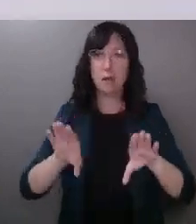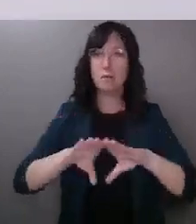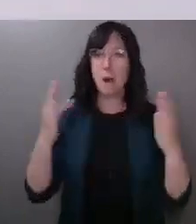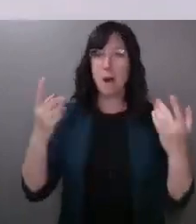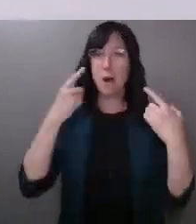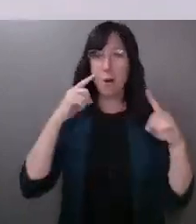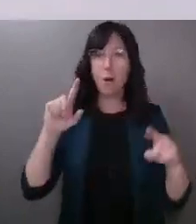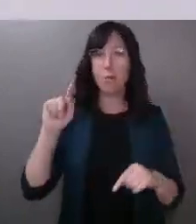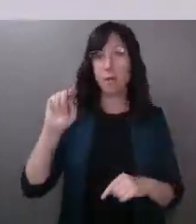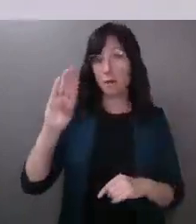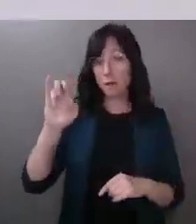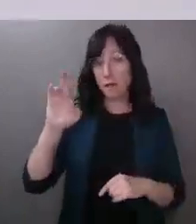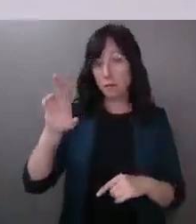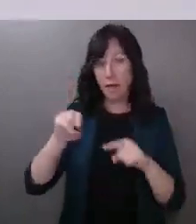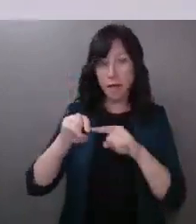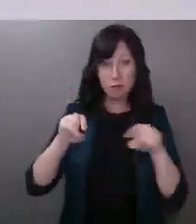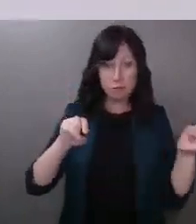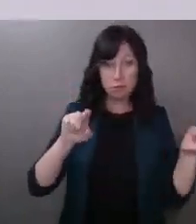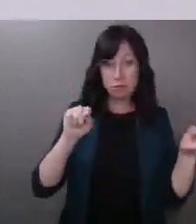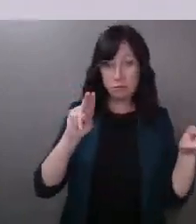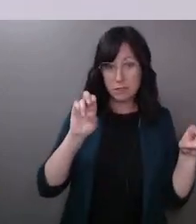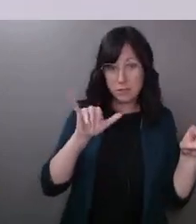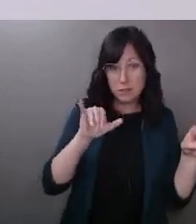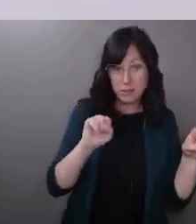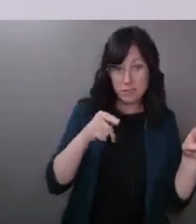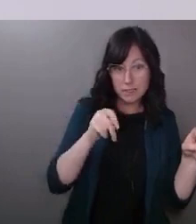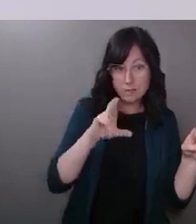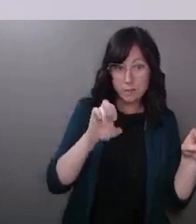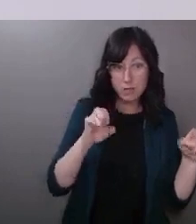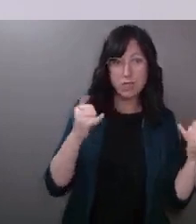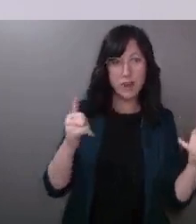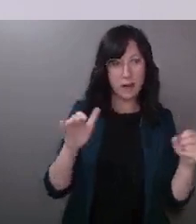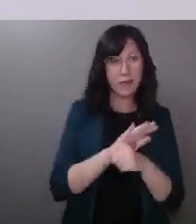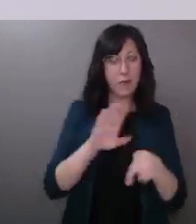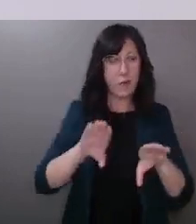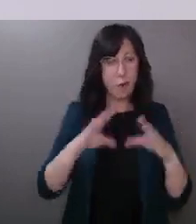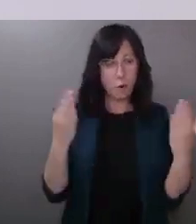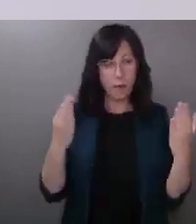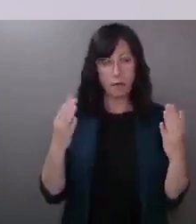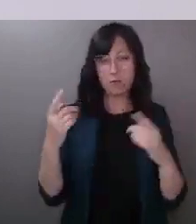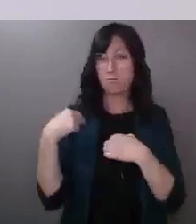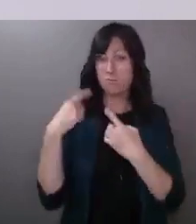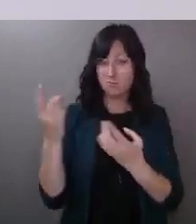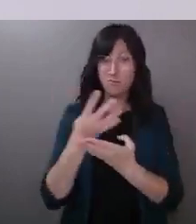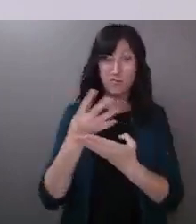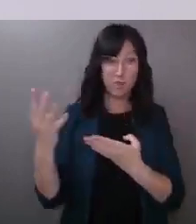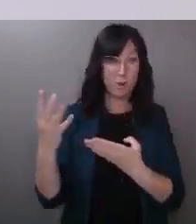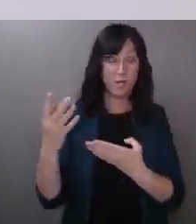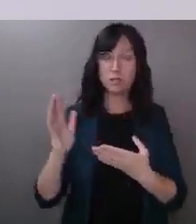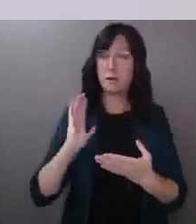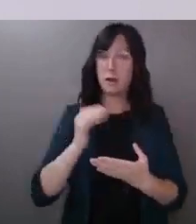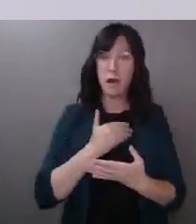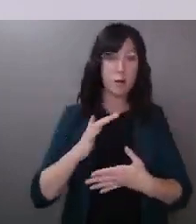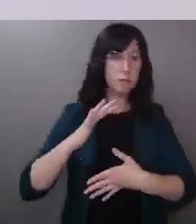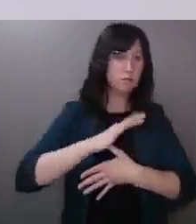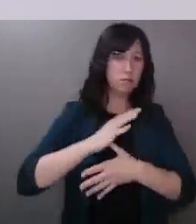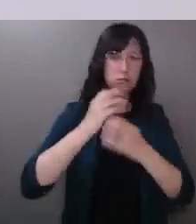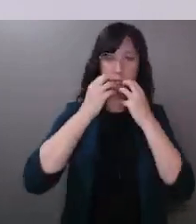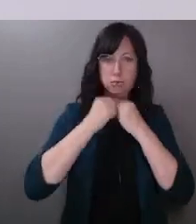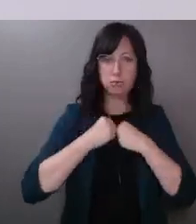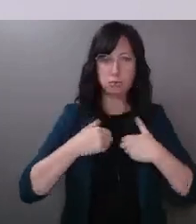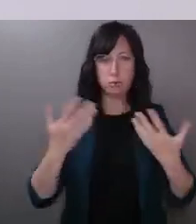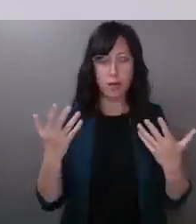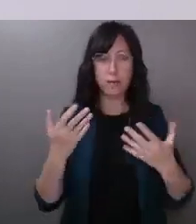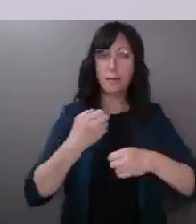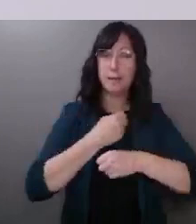Pasture. Throughout the last 4 weeks, we have been following the principles of safety and transparency, and now we are finally able